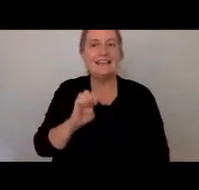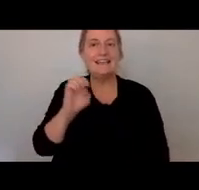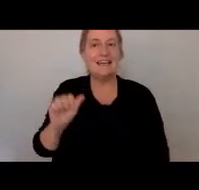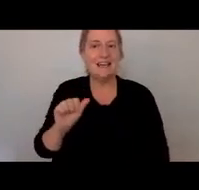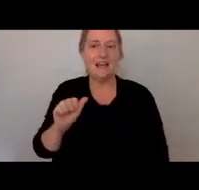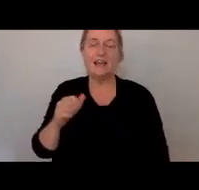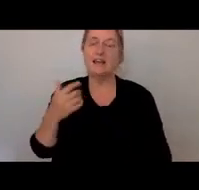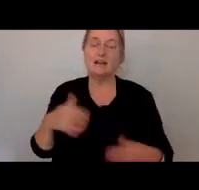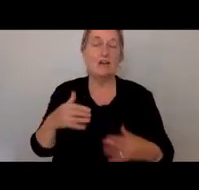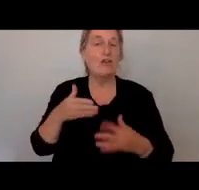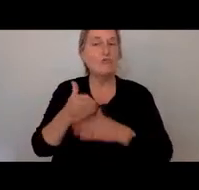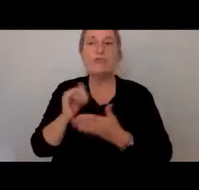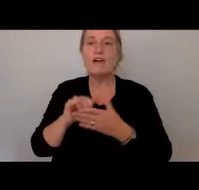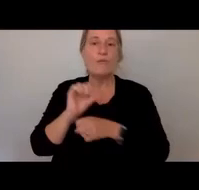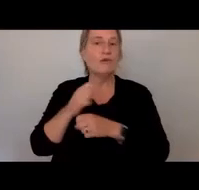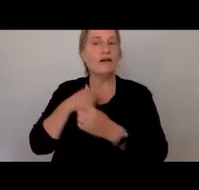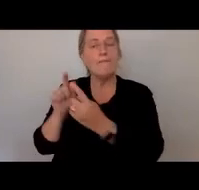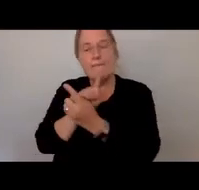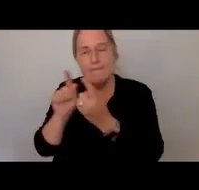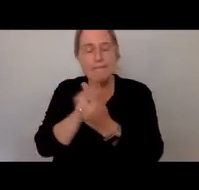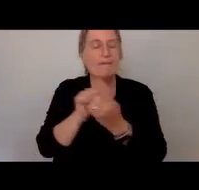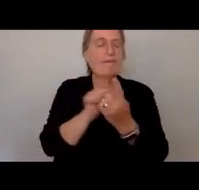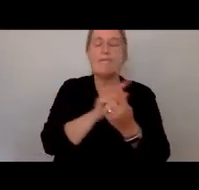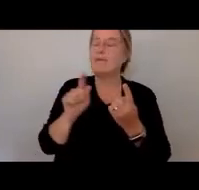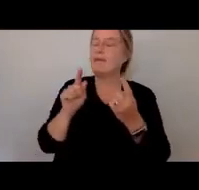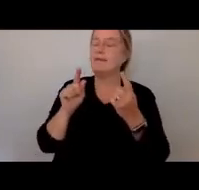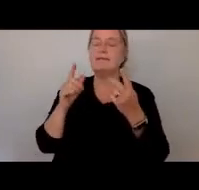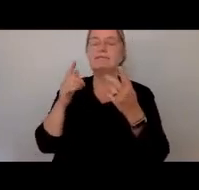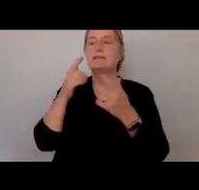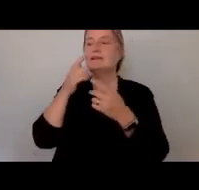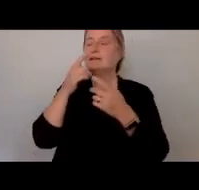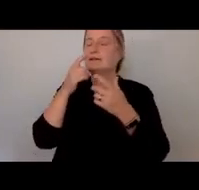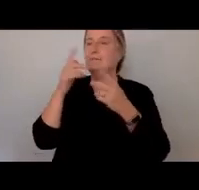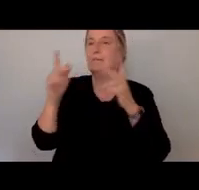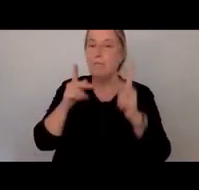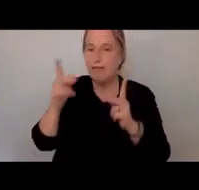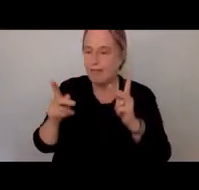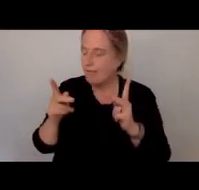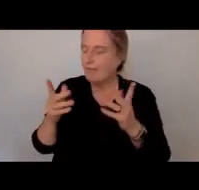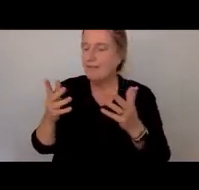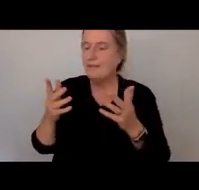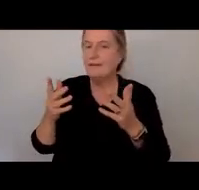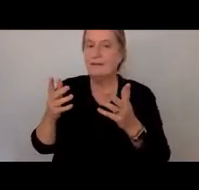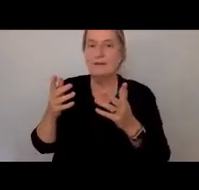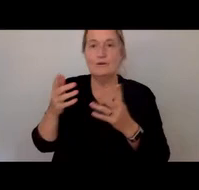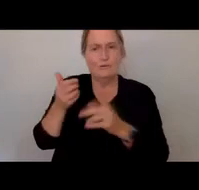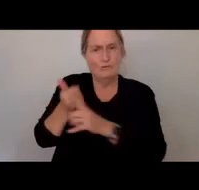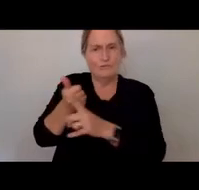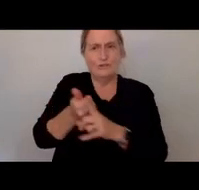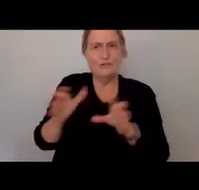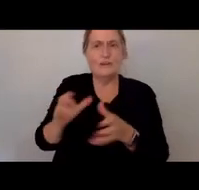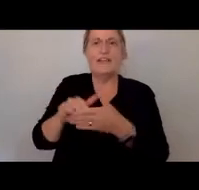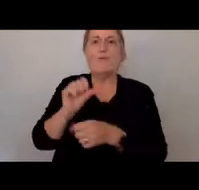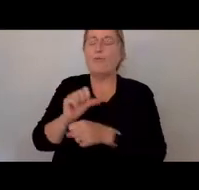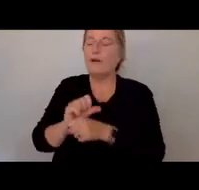work. We've spoke about the challenge that our families confront, how our kids do in the classroom, teenage angst, all